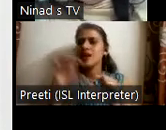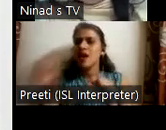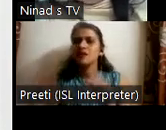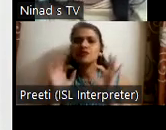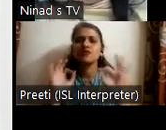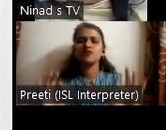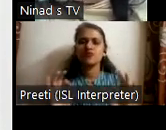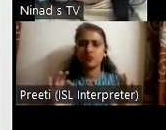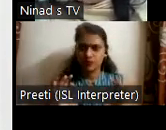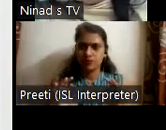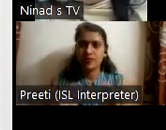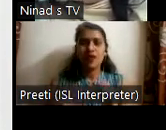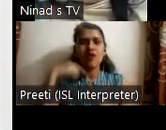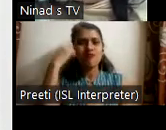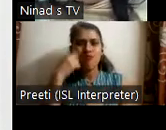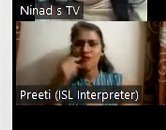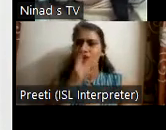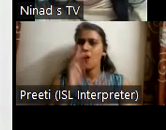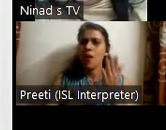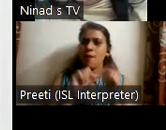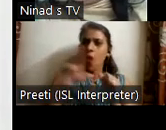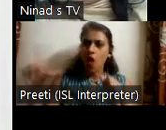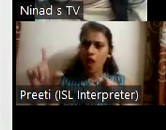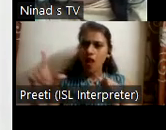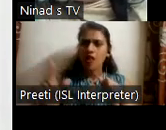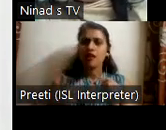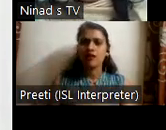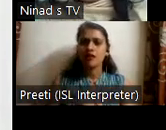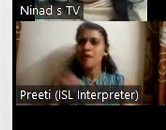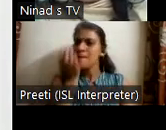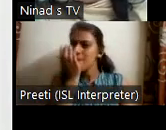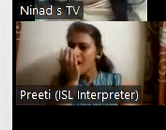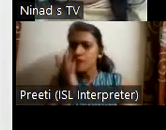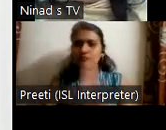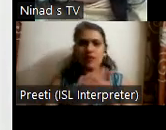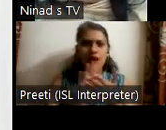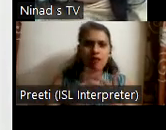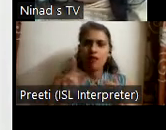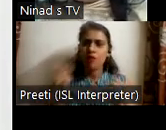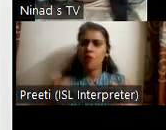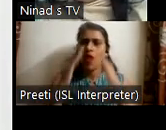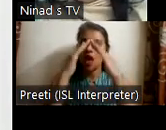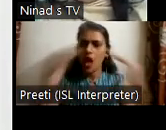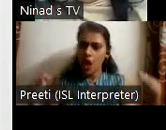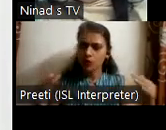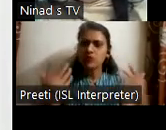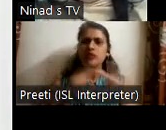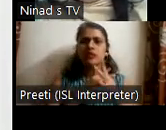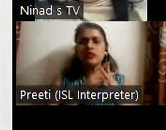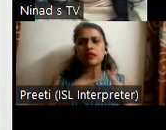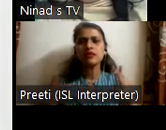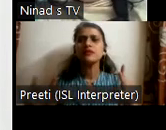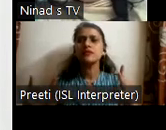the theaters, the malls, the drinking water facilities, the housing,